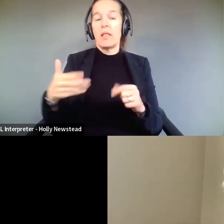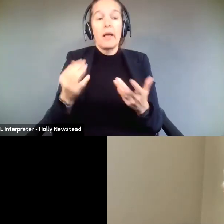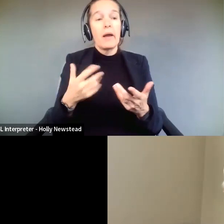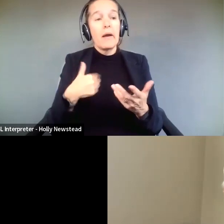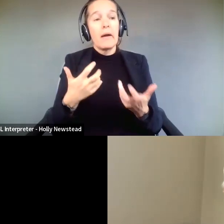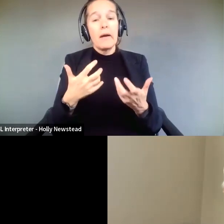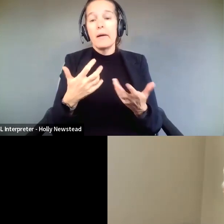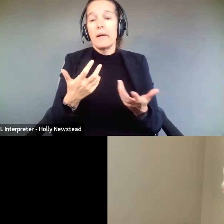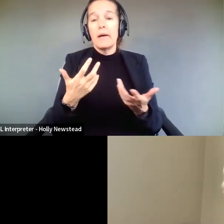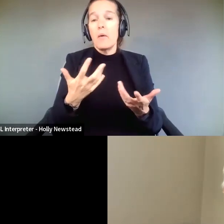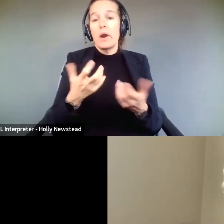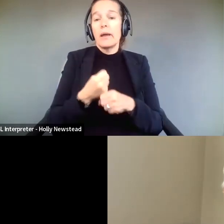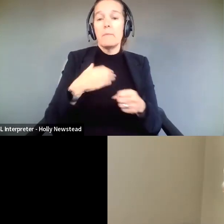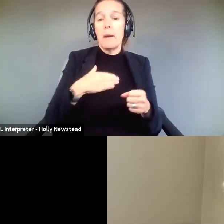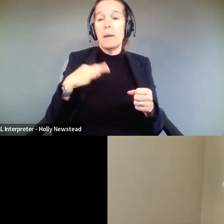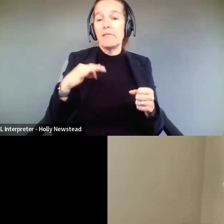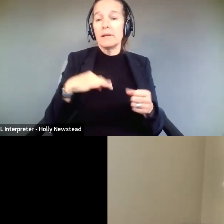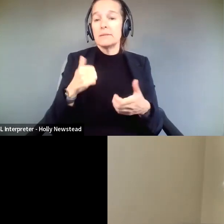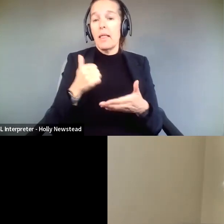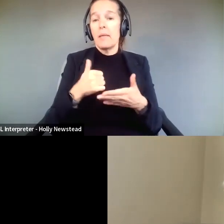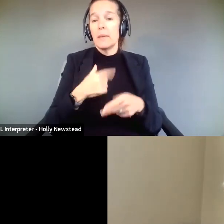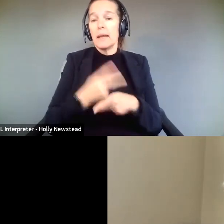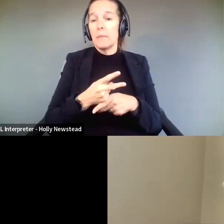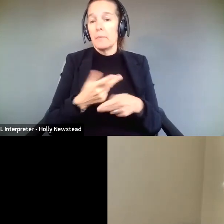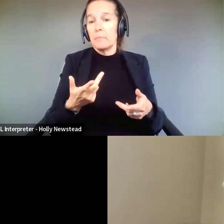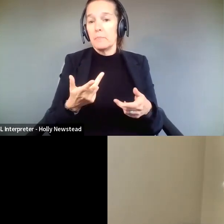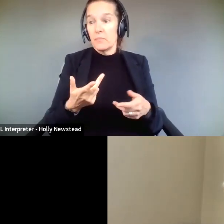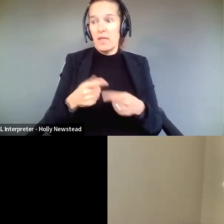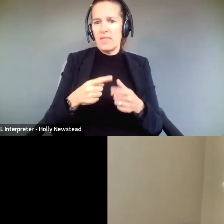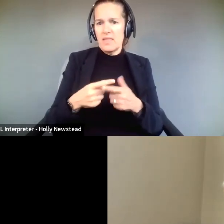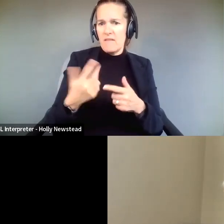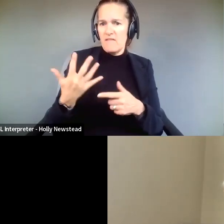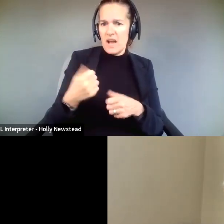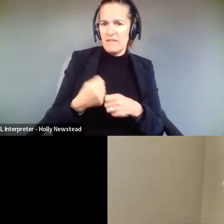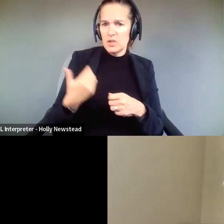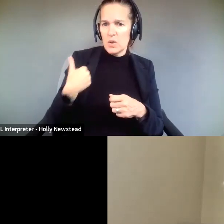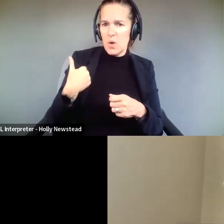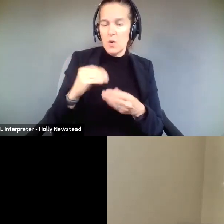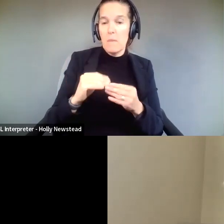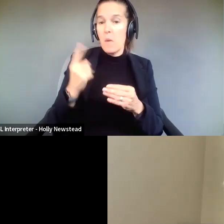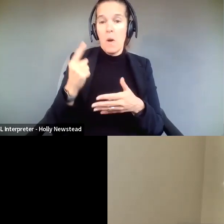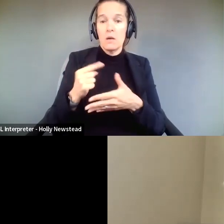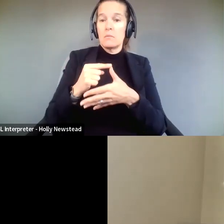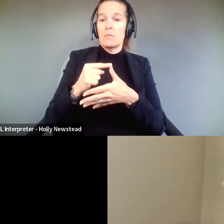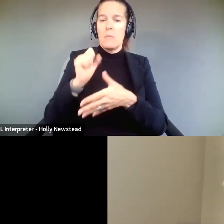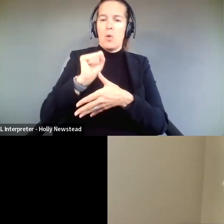benefit. It comes down to get my benefits and help me keep them. 5 years ago, the number one answer jumped up to employment. I want a